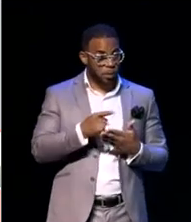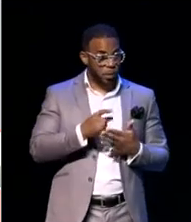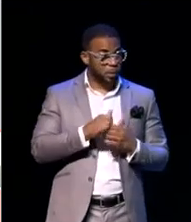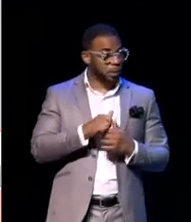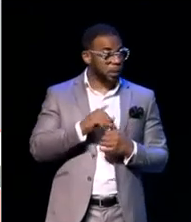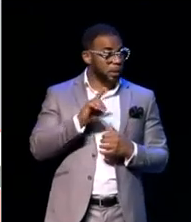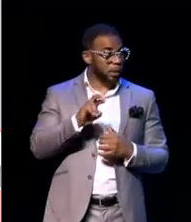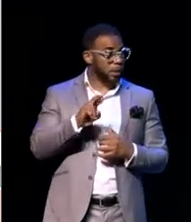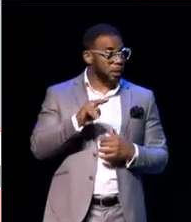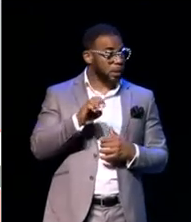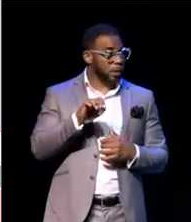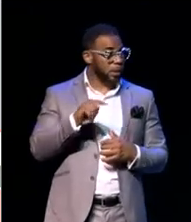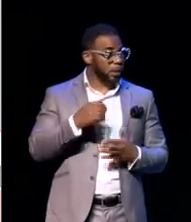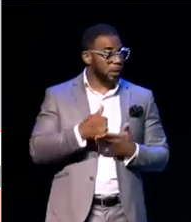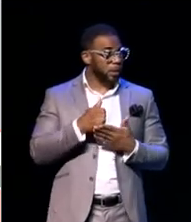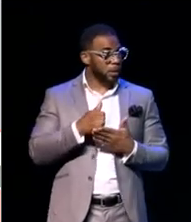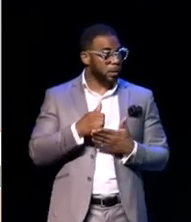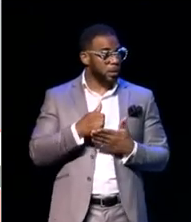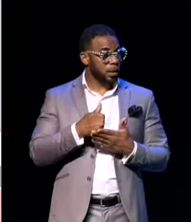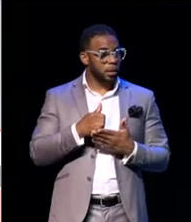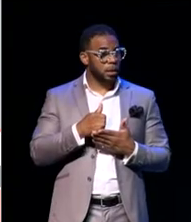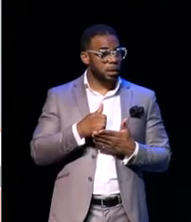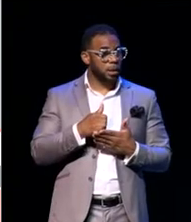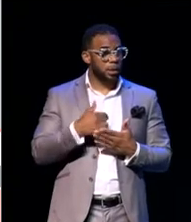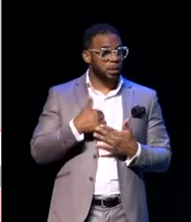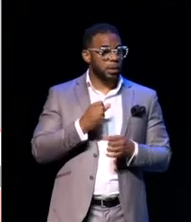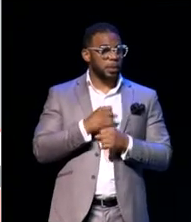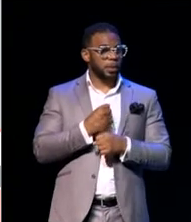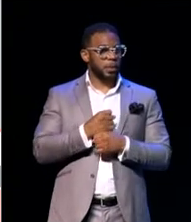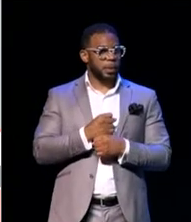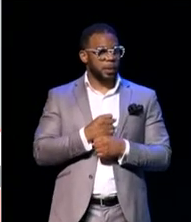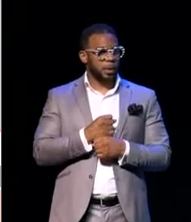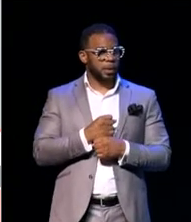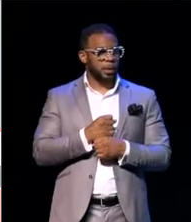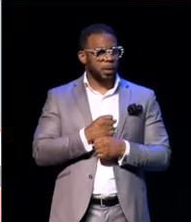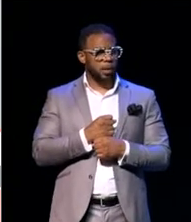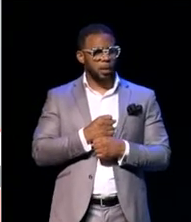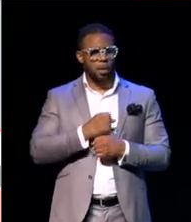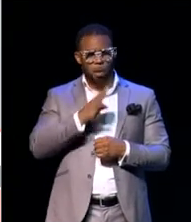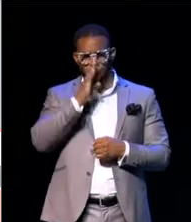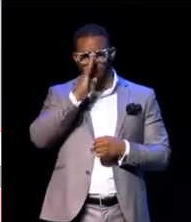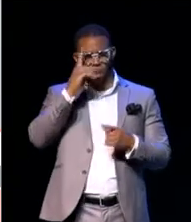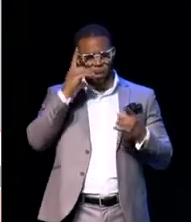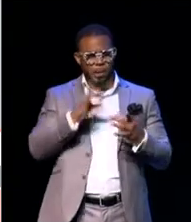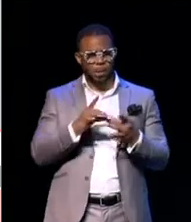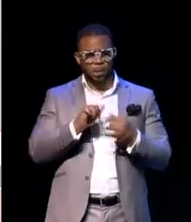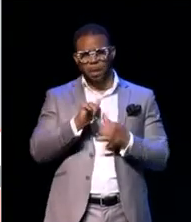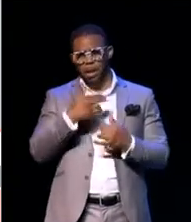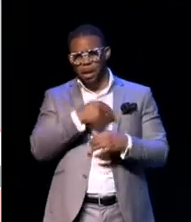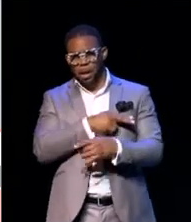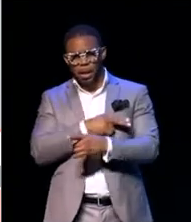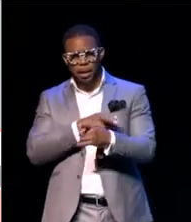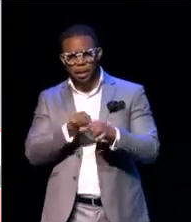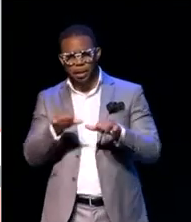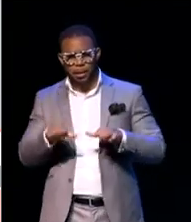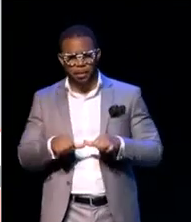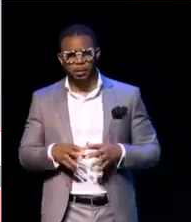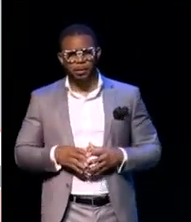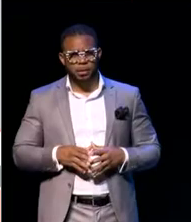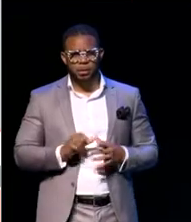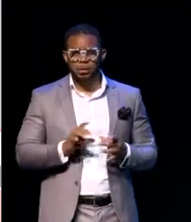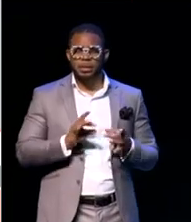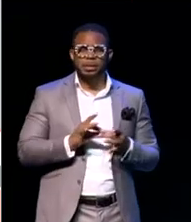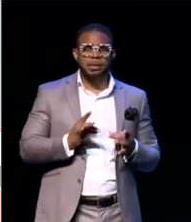Dr. Nesbitt's help, we made a bold statement with a lot of the other hospitals in this area